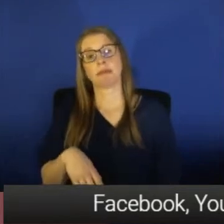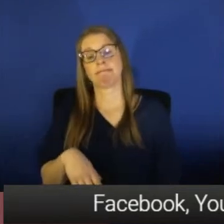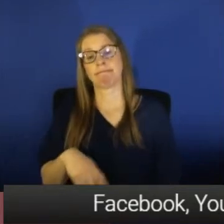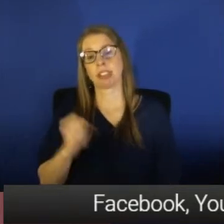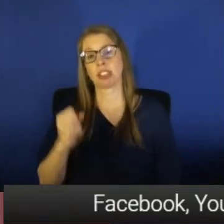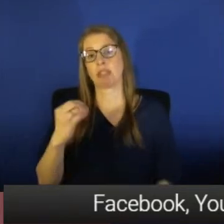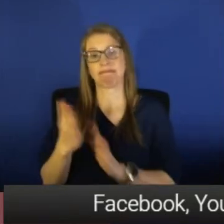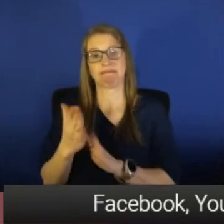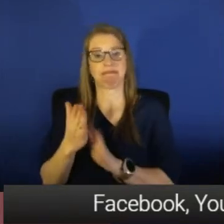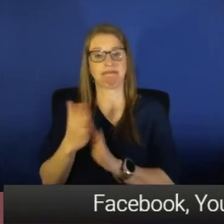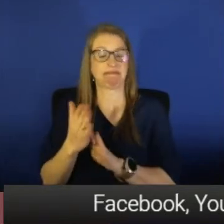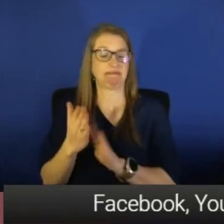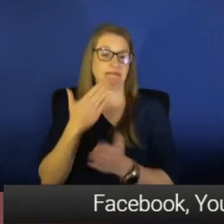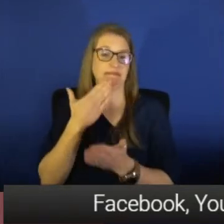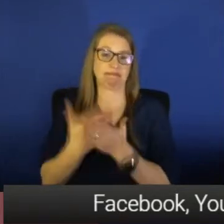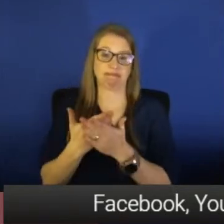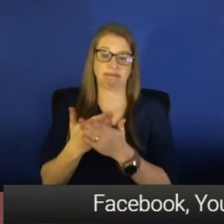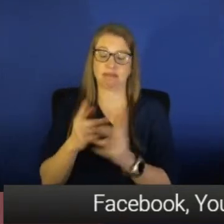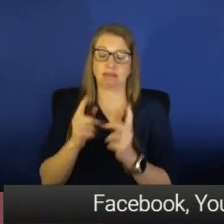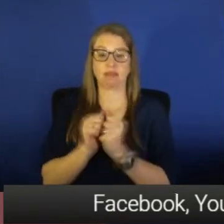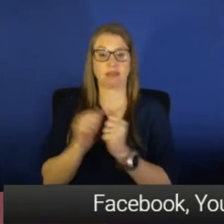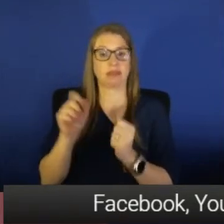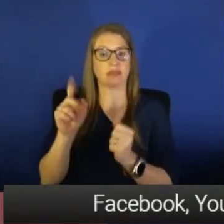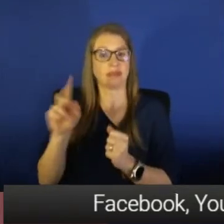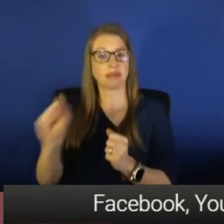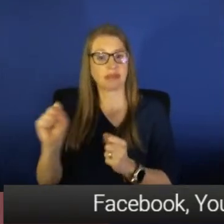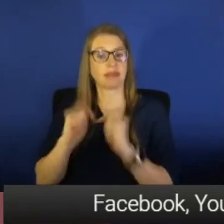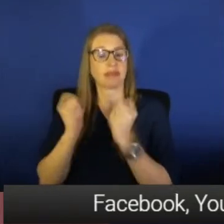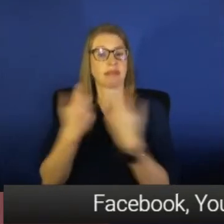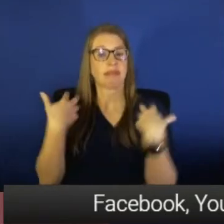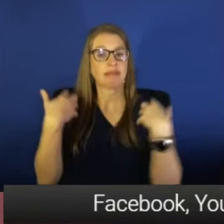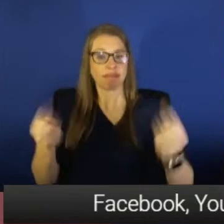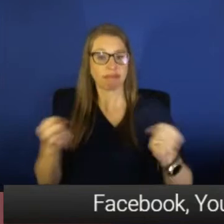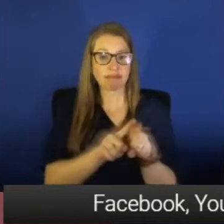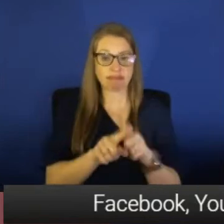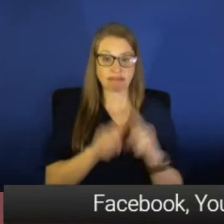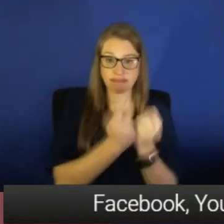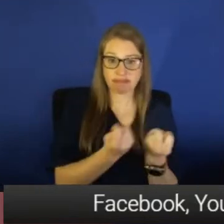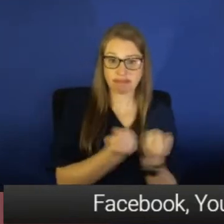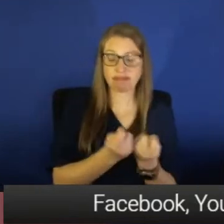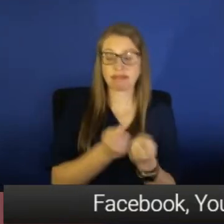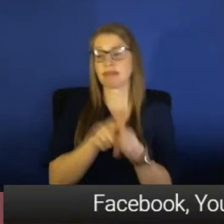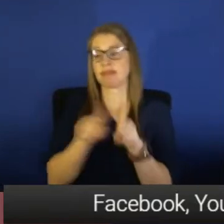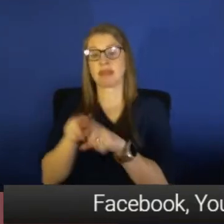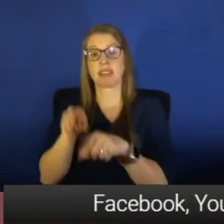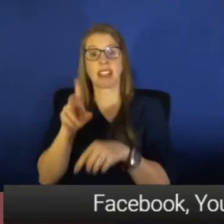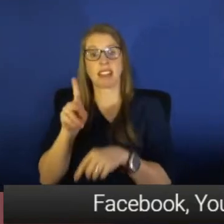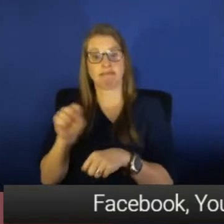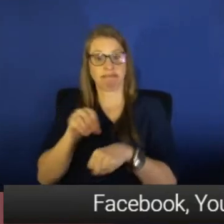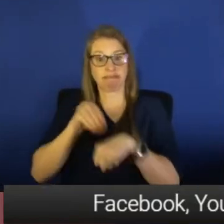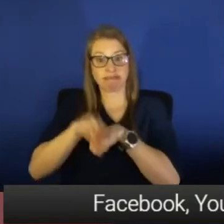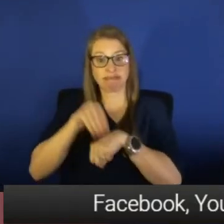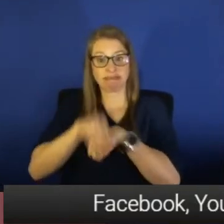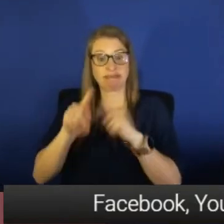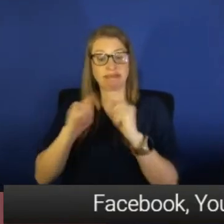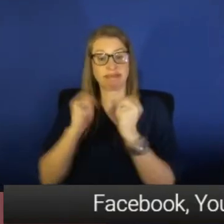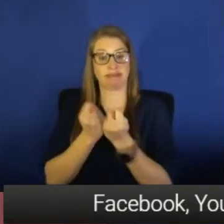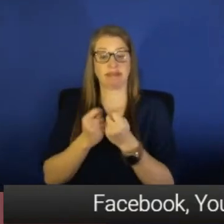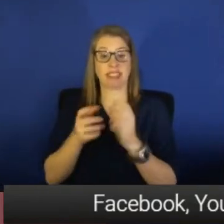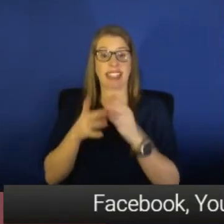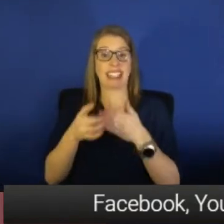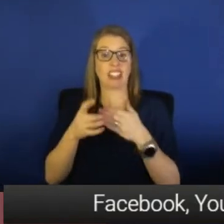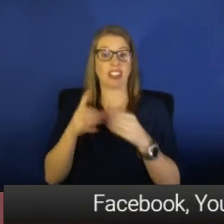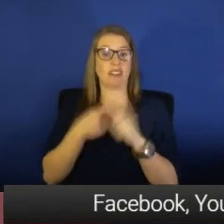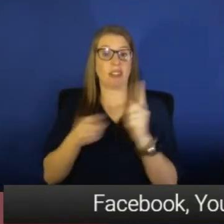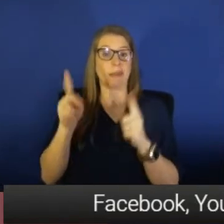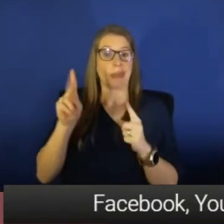whole team and Kansas Team Health, and in our case, our pandemic medical advisory team, which certainly included leadership from the University of